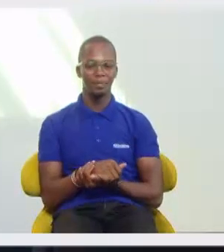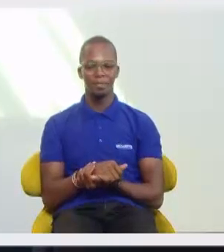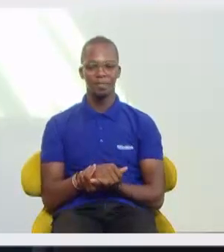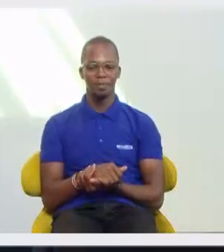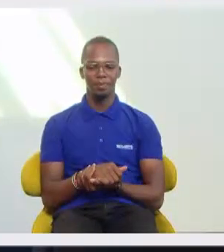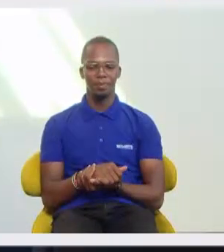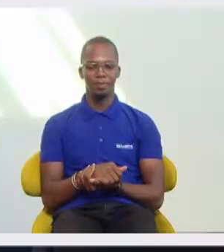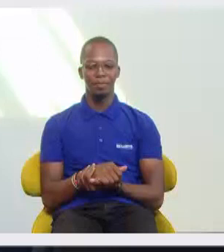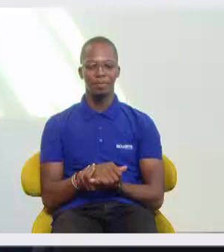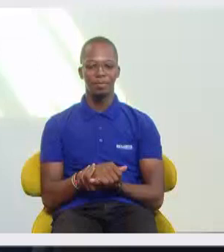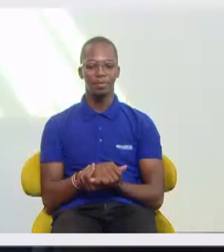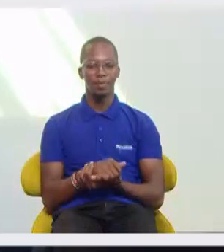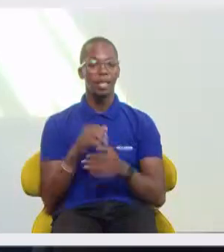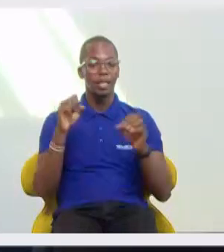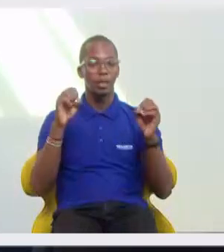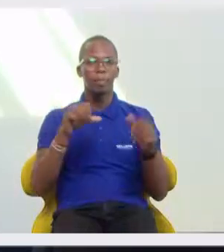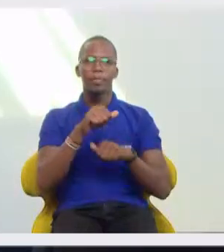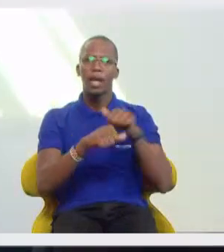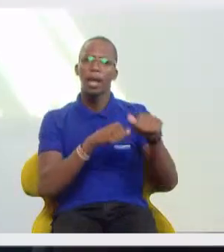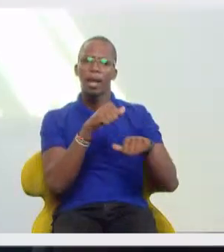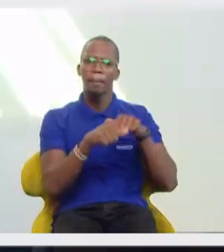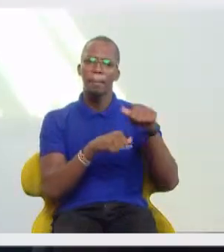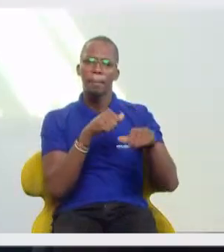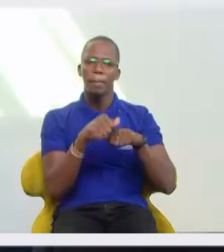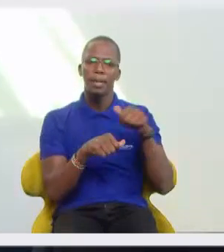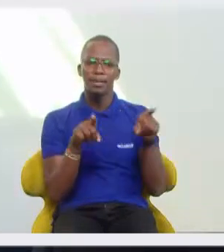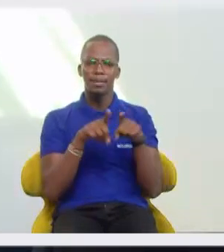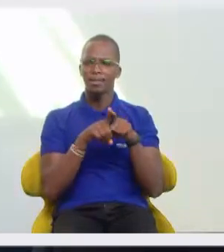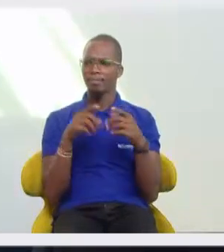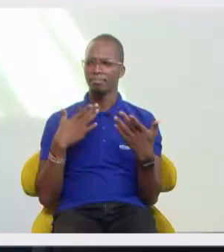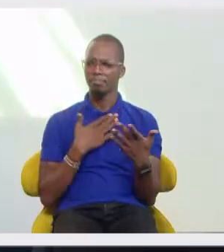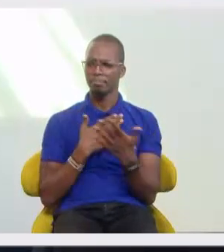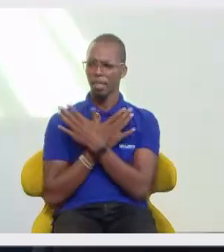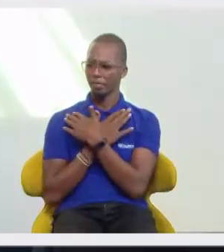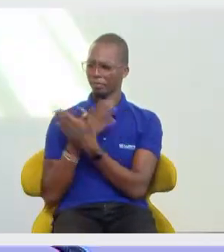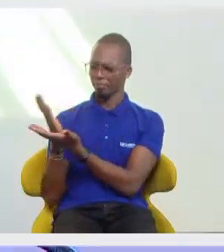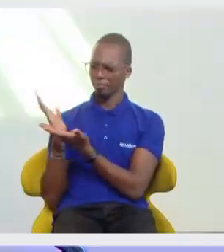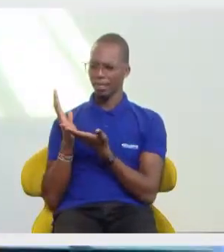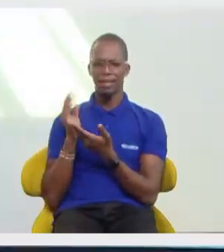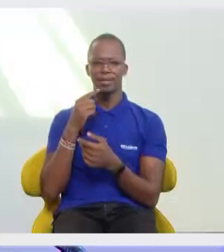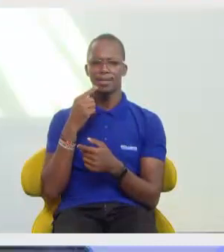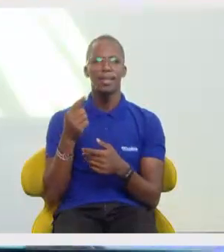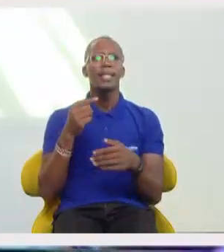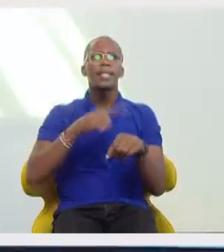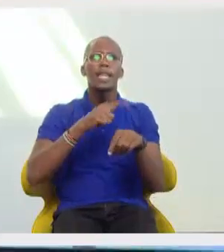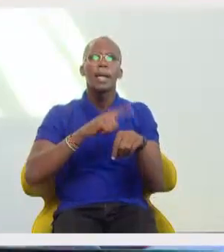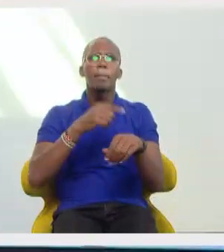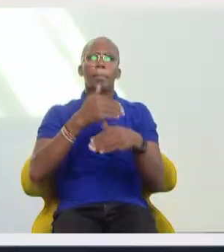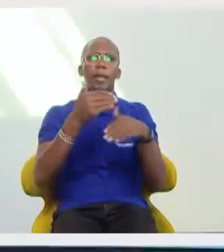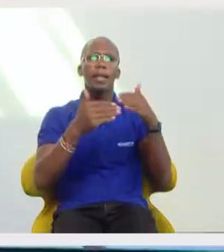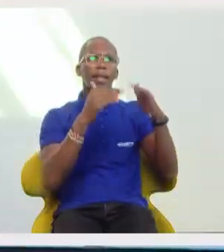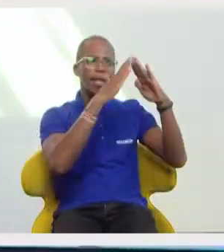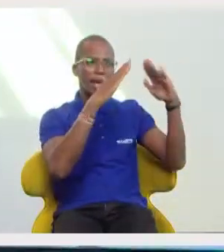okay. So concerning, as my colleague have said, when you are building the house, we have what we